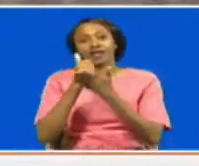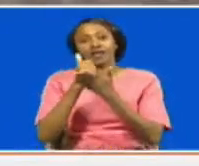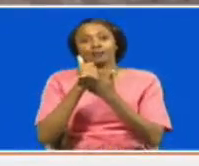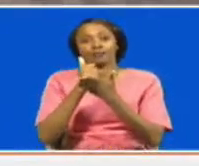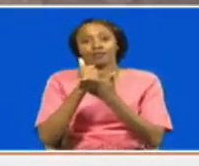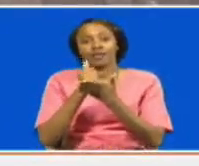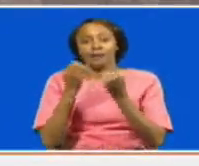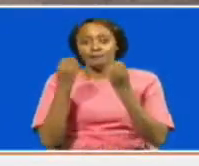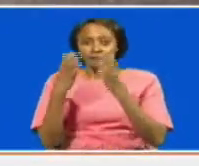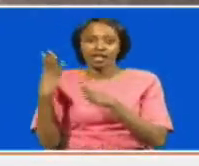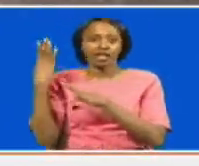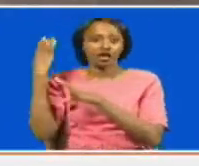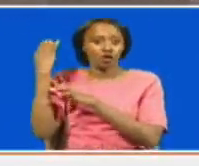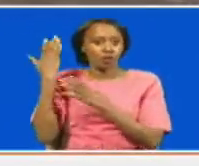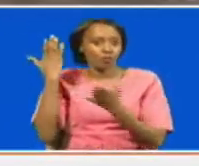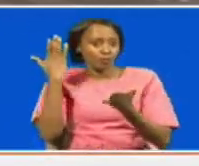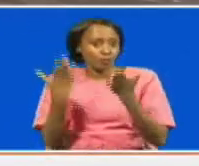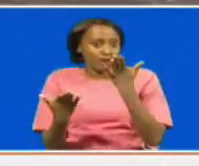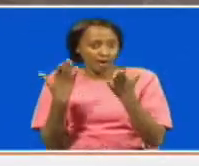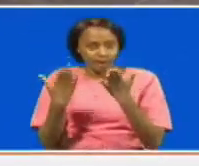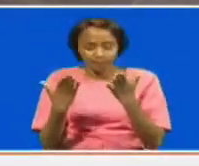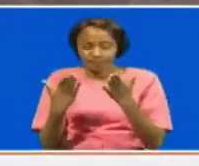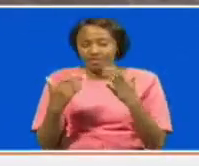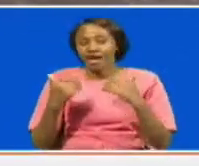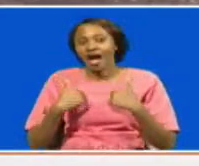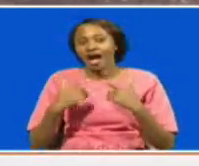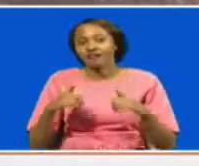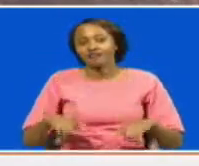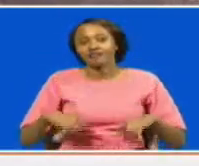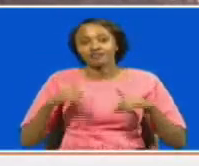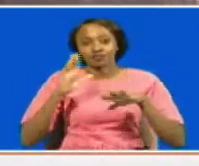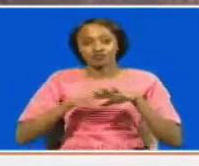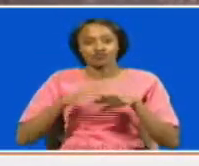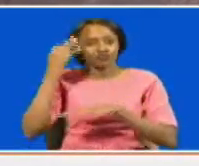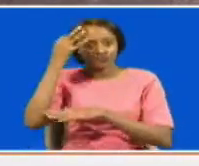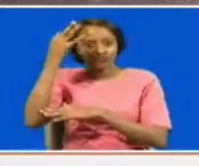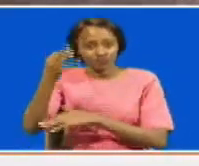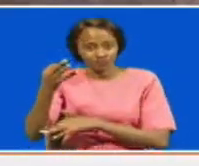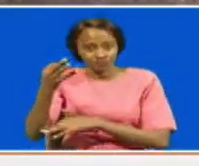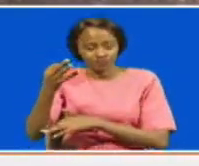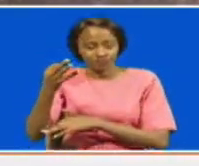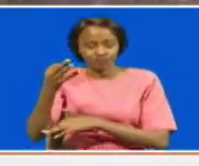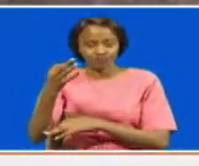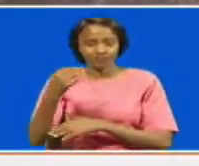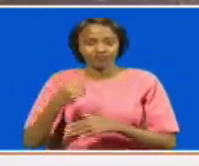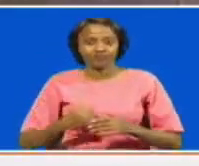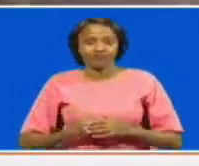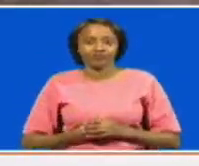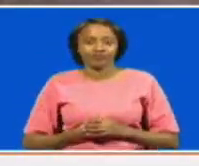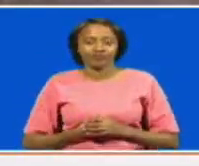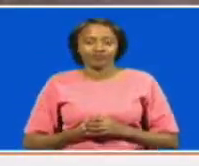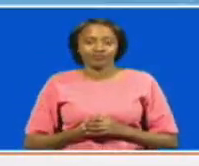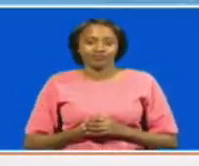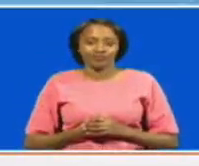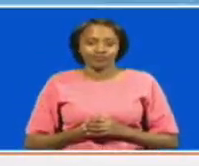however, hopeful that better days still lie ahead. Hamza Yusuf, KTN News, Garissa.